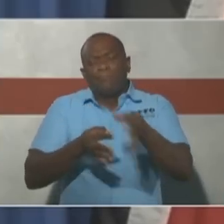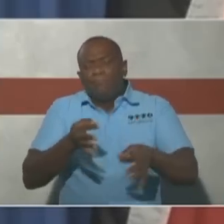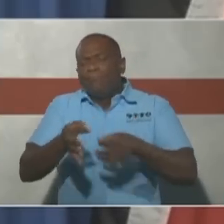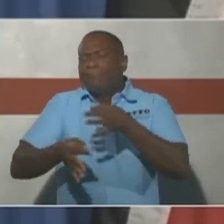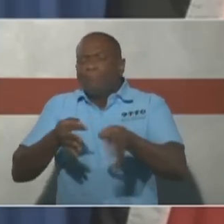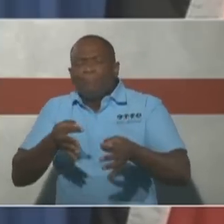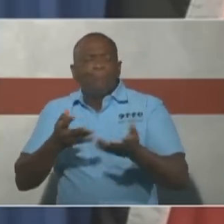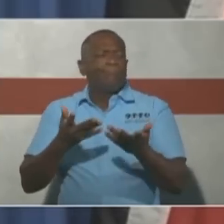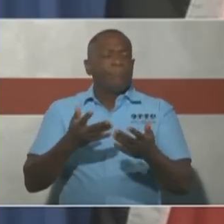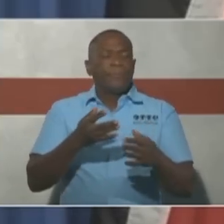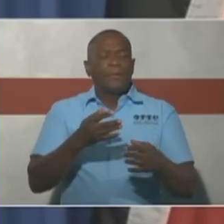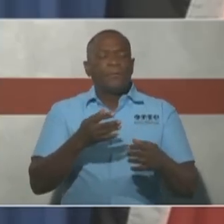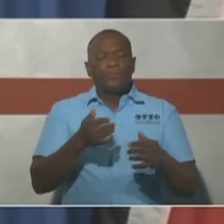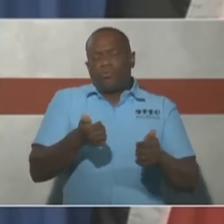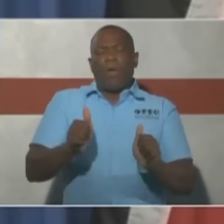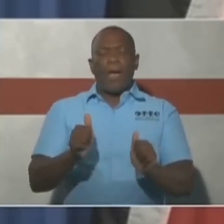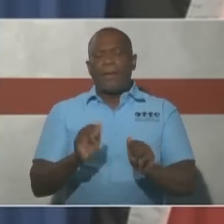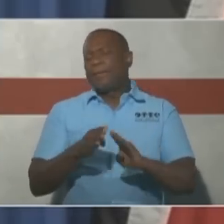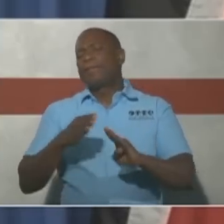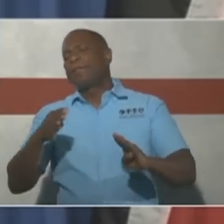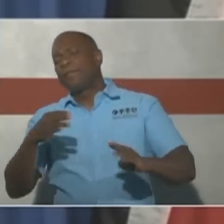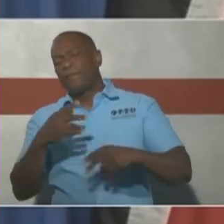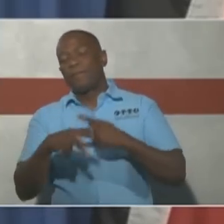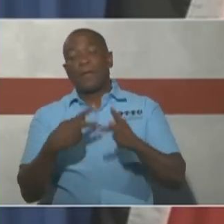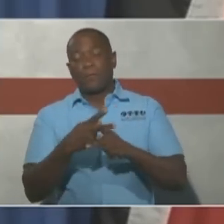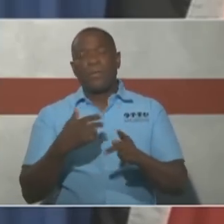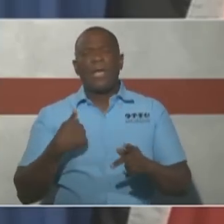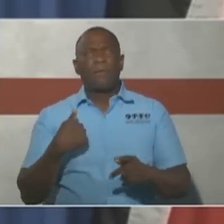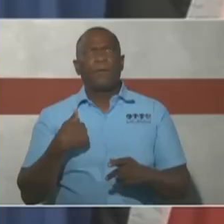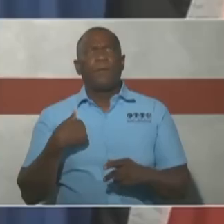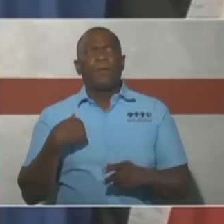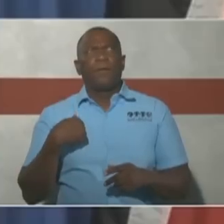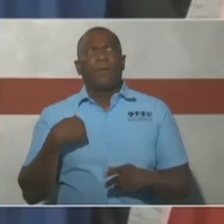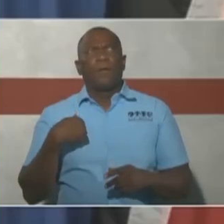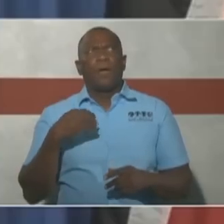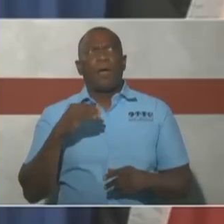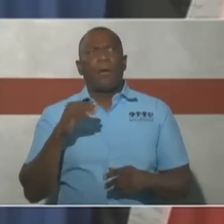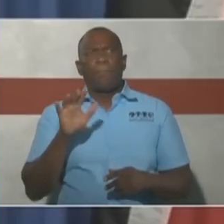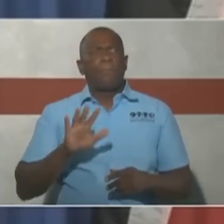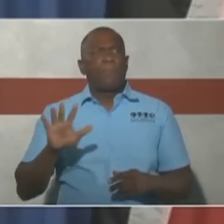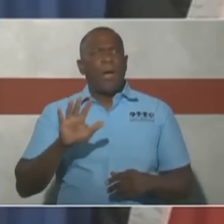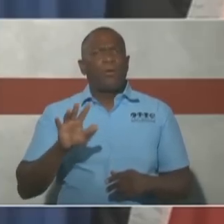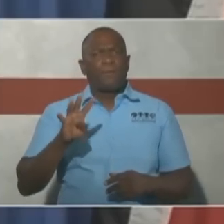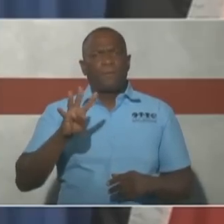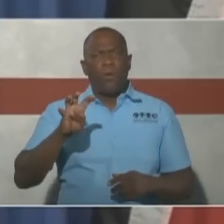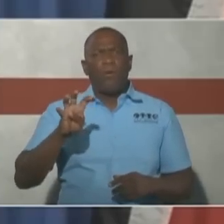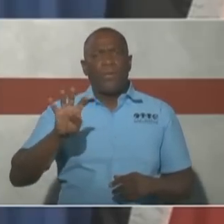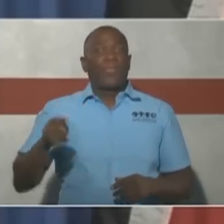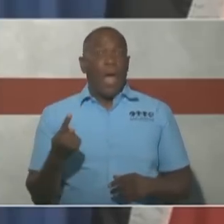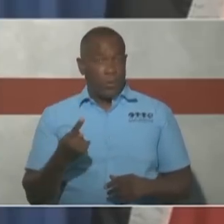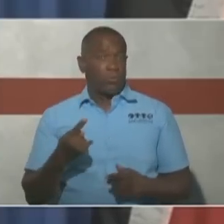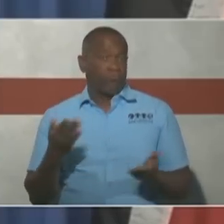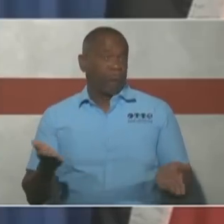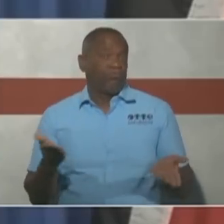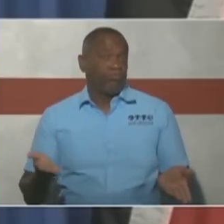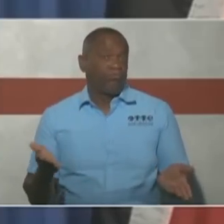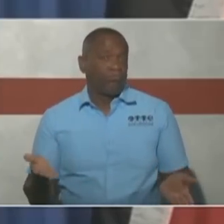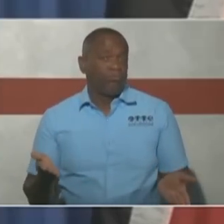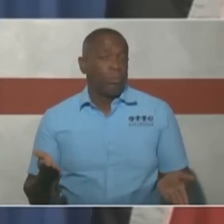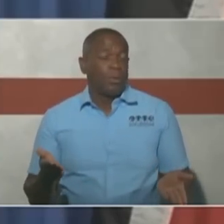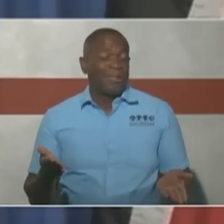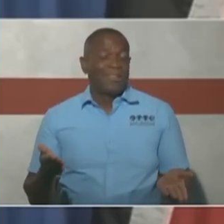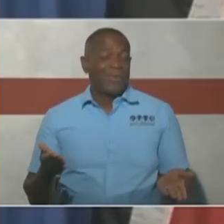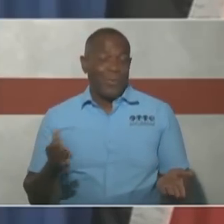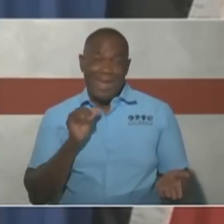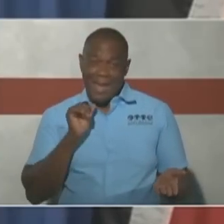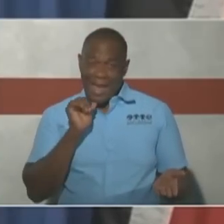upon to do what they've done in the last 3 years, because it was mentally and physically draining on them. And we do have